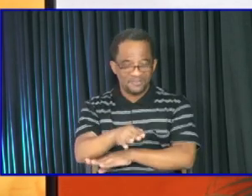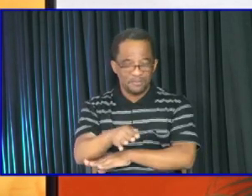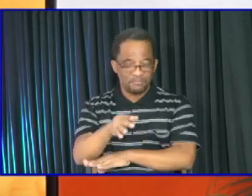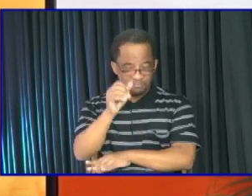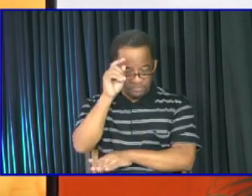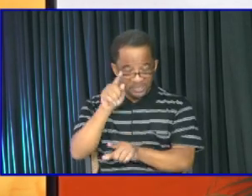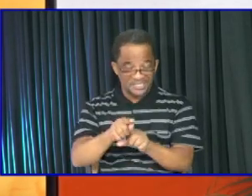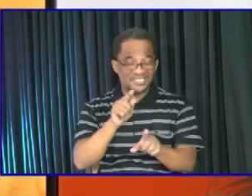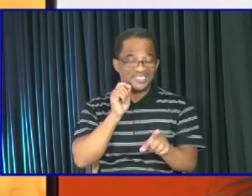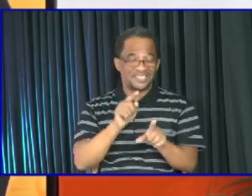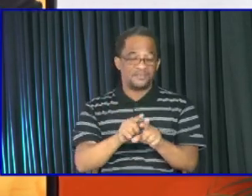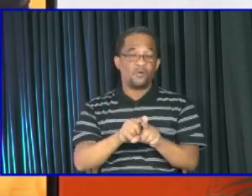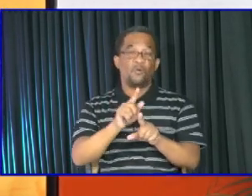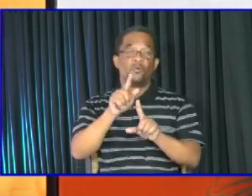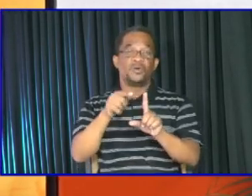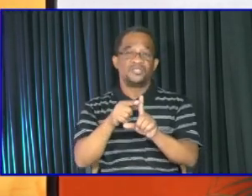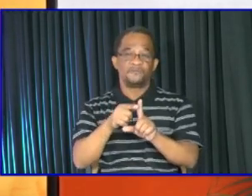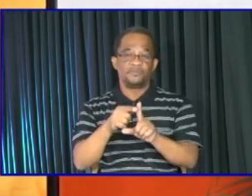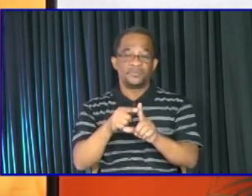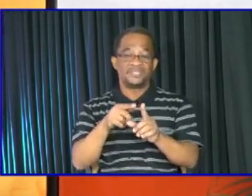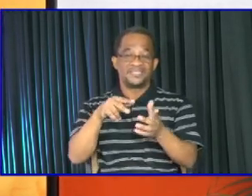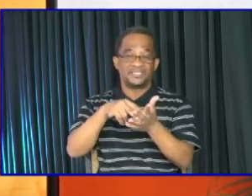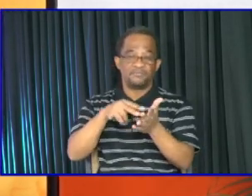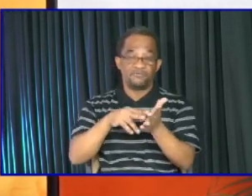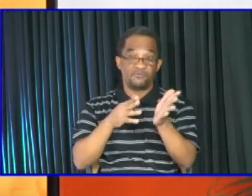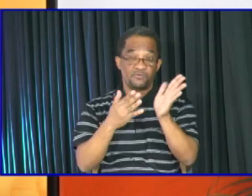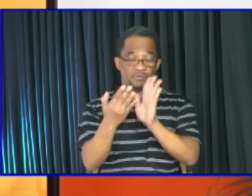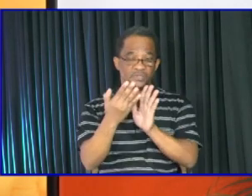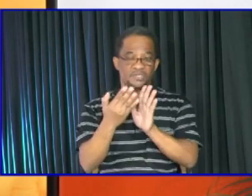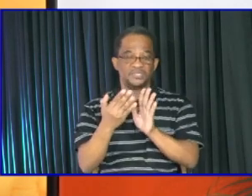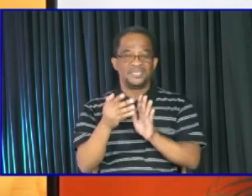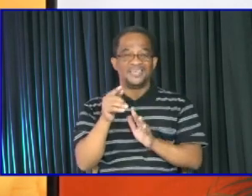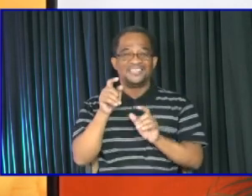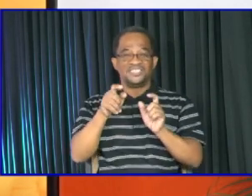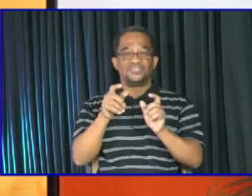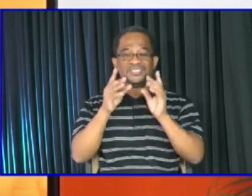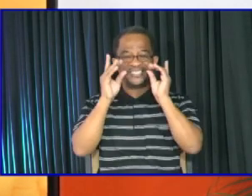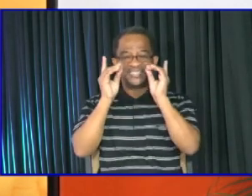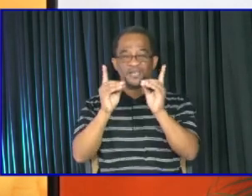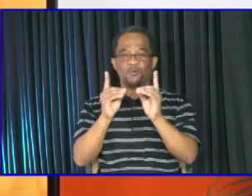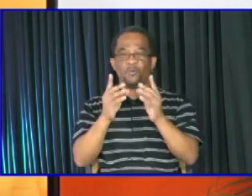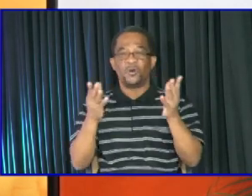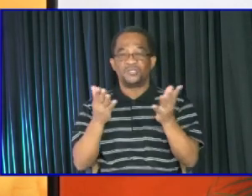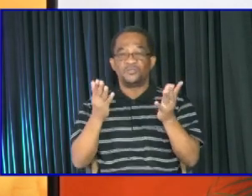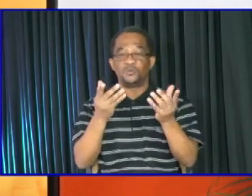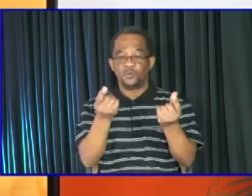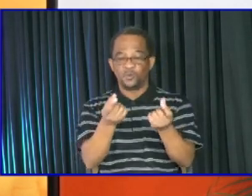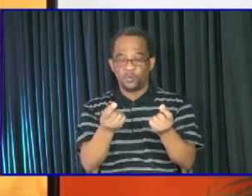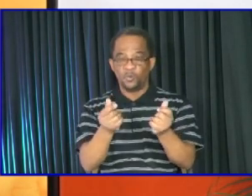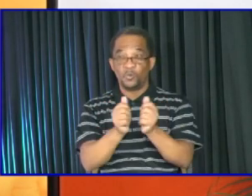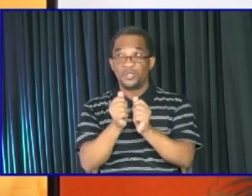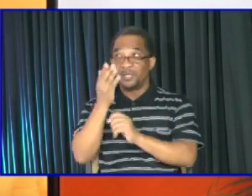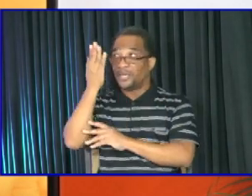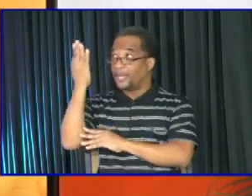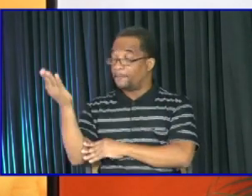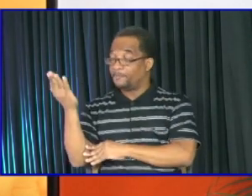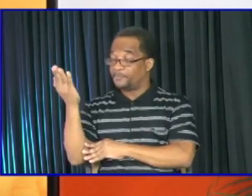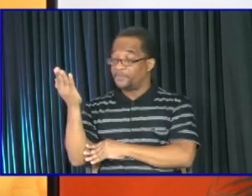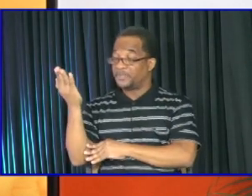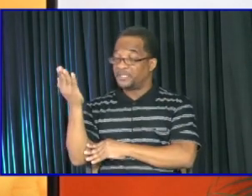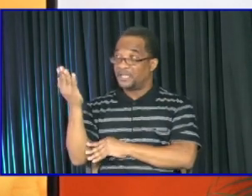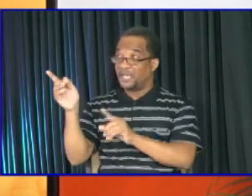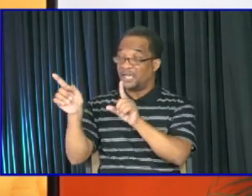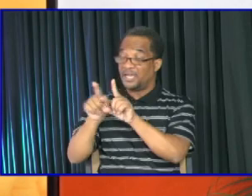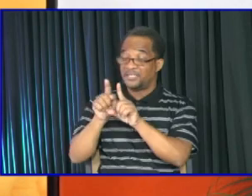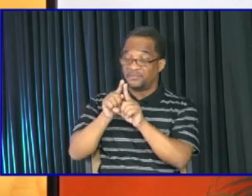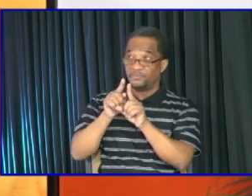sisters, that when Jesus stands before you, you should decide what you should do with Him. Jesus stands before